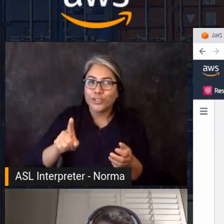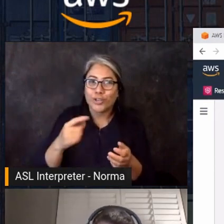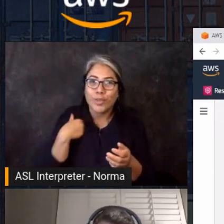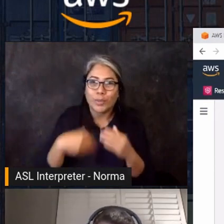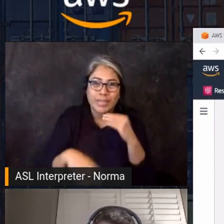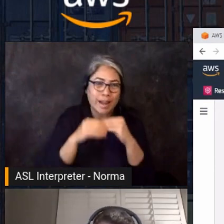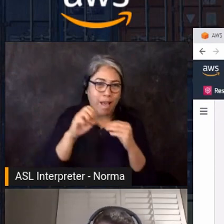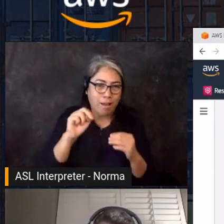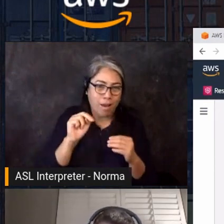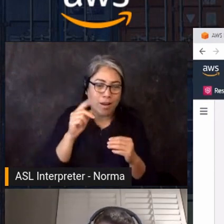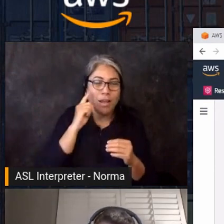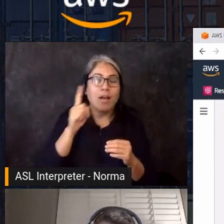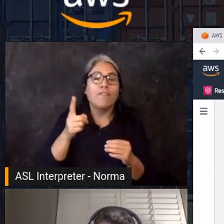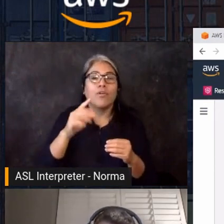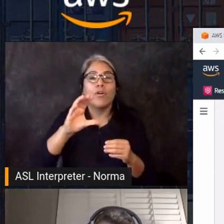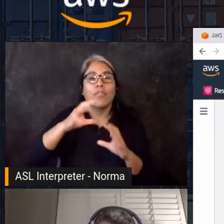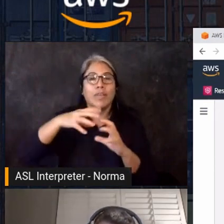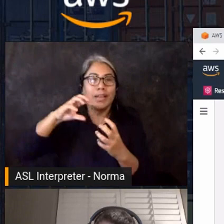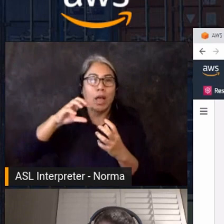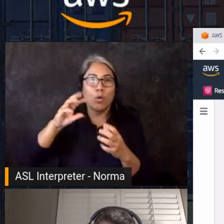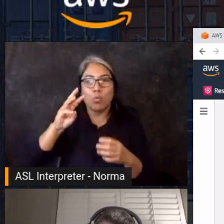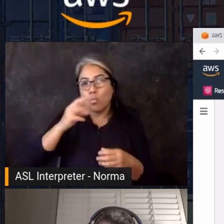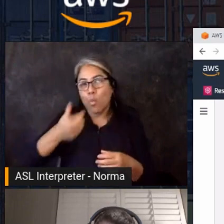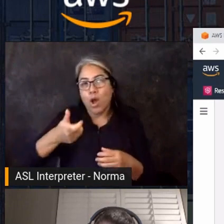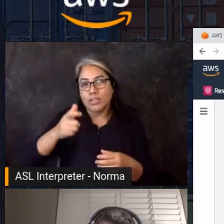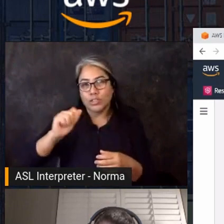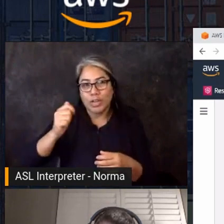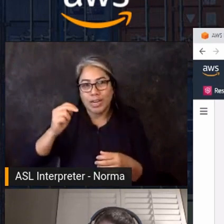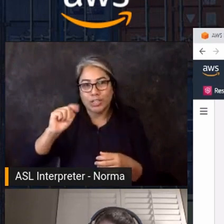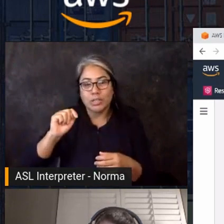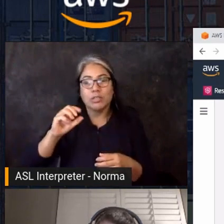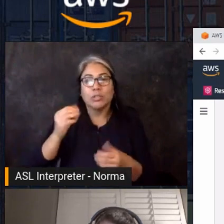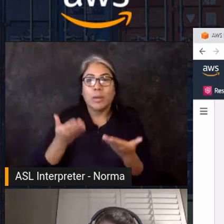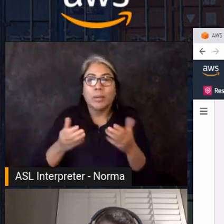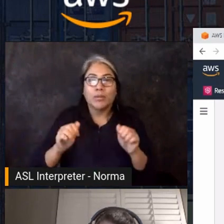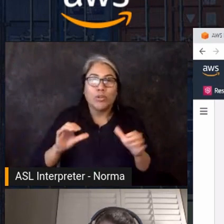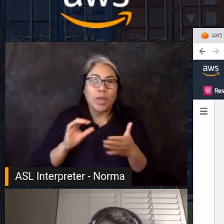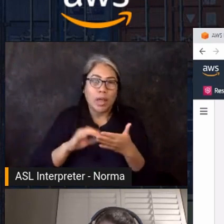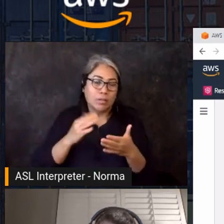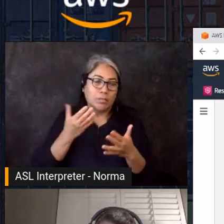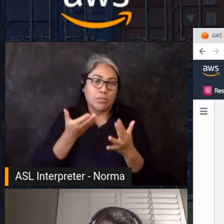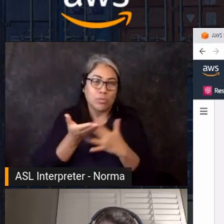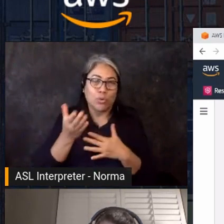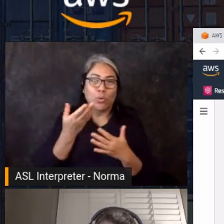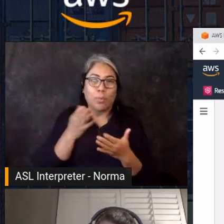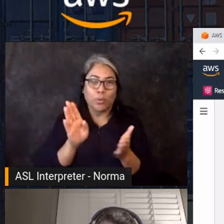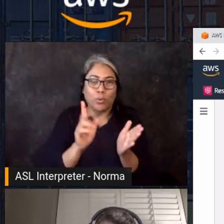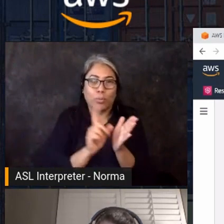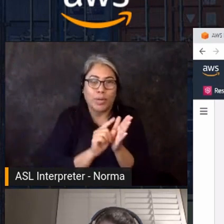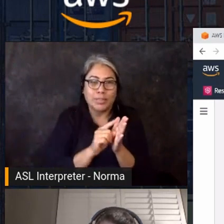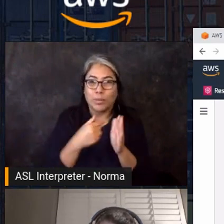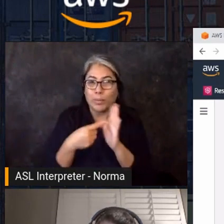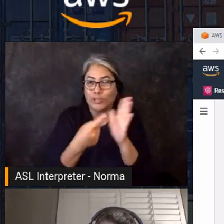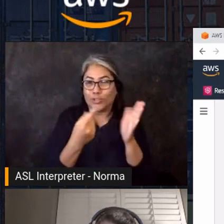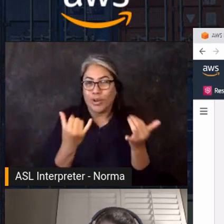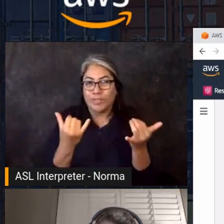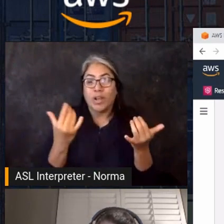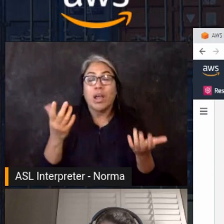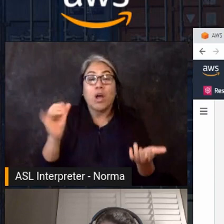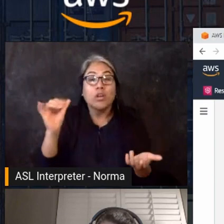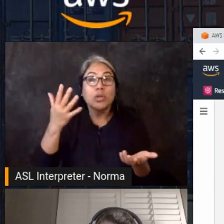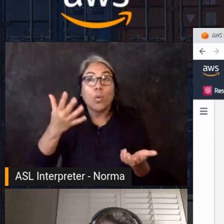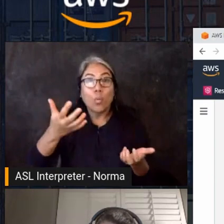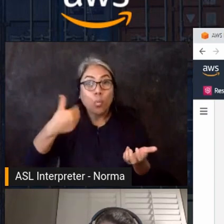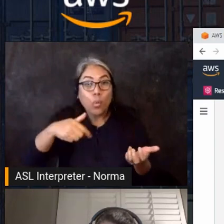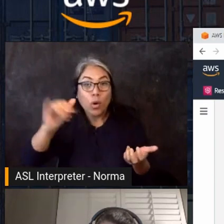hey, we will also want this deployed and configured in the cluster as a daemon sets. But if individual applications have specific settings, you can mount that